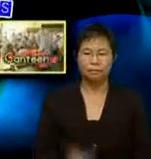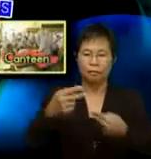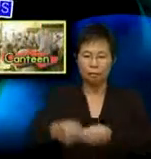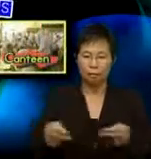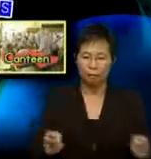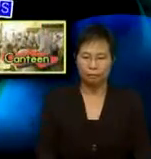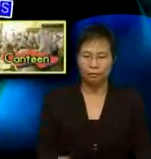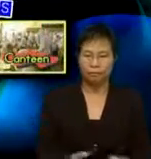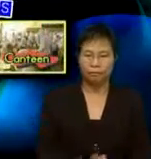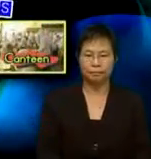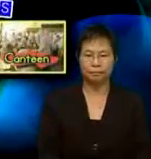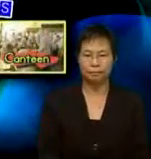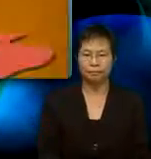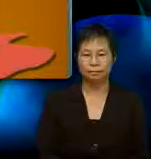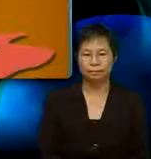hall.